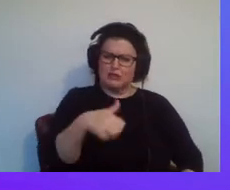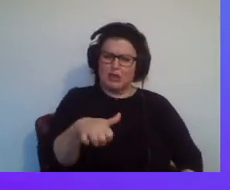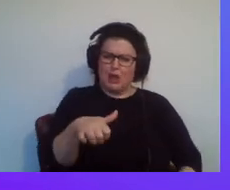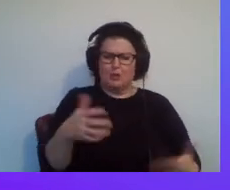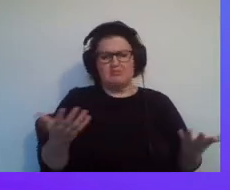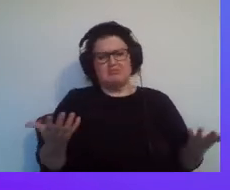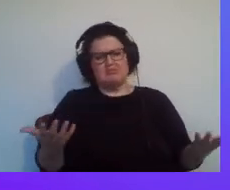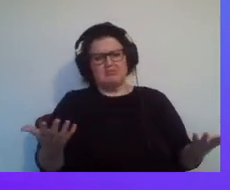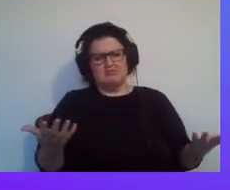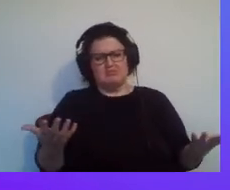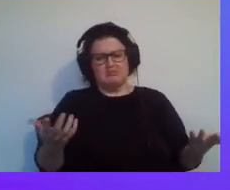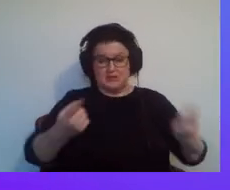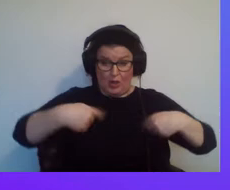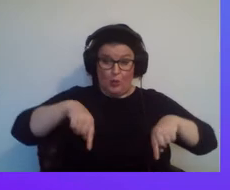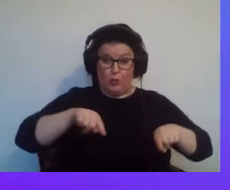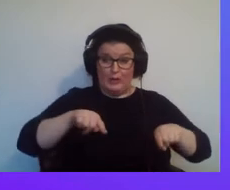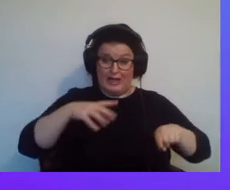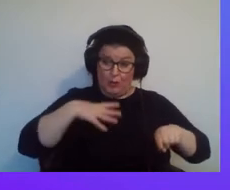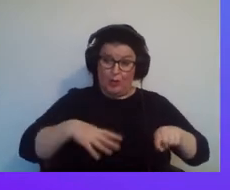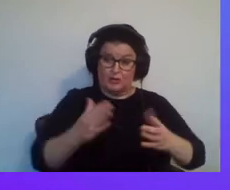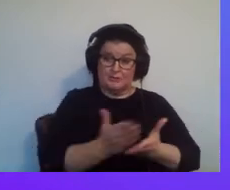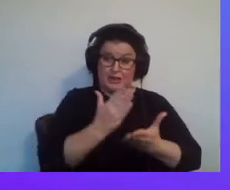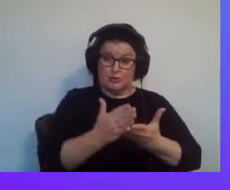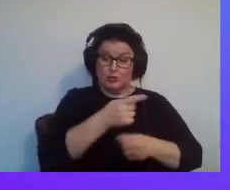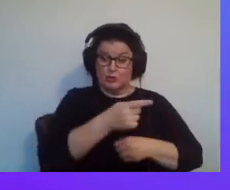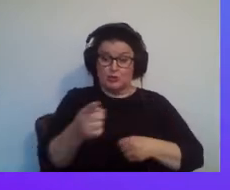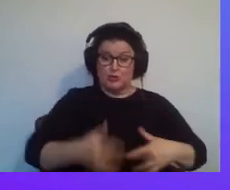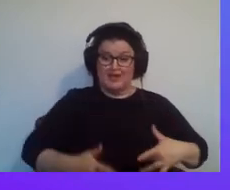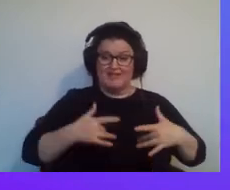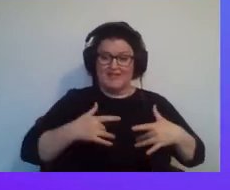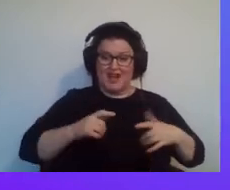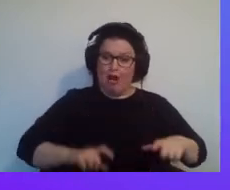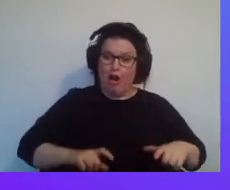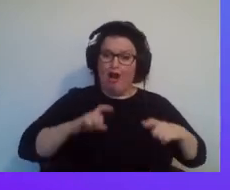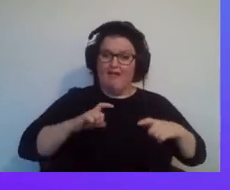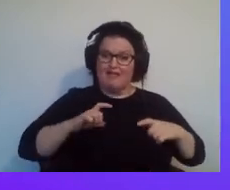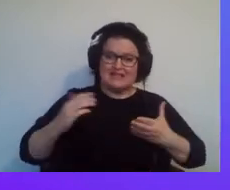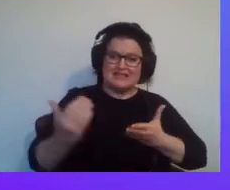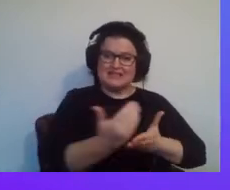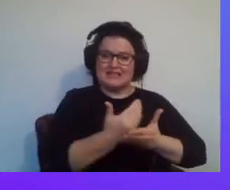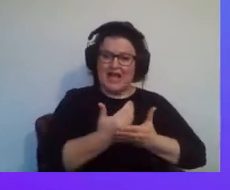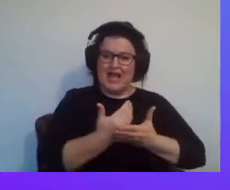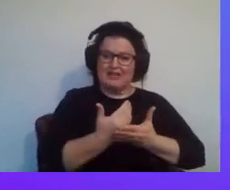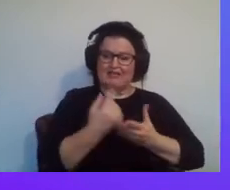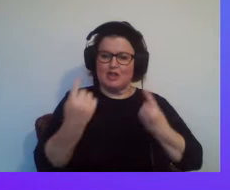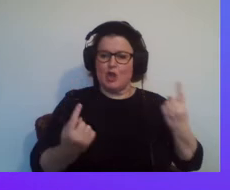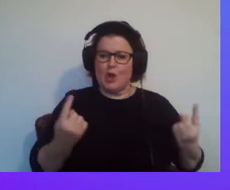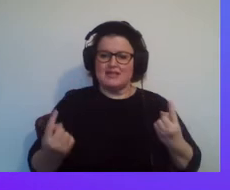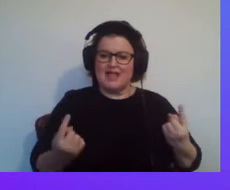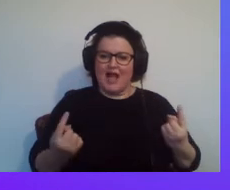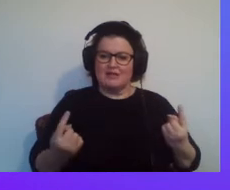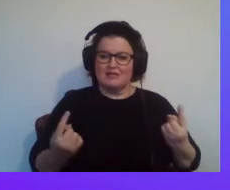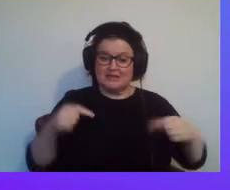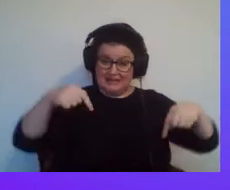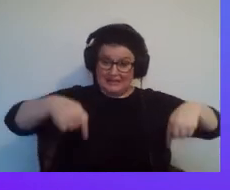communities here in Westminster, but also across London. So that is why we need to make sure that everyone has